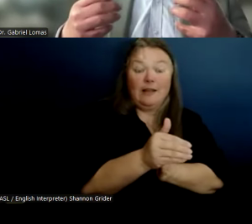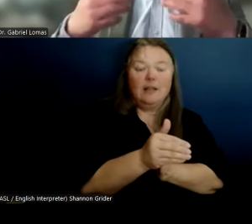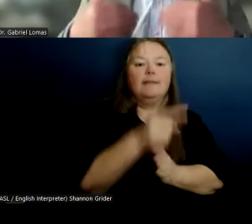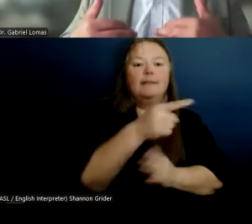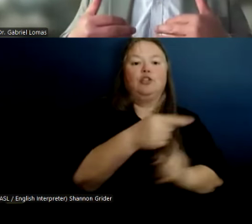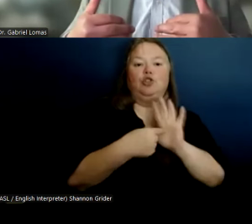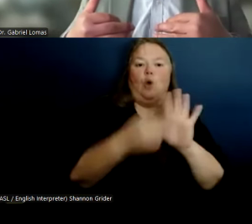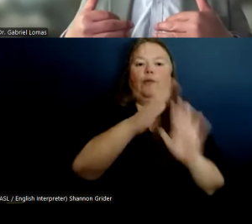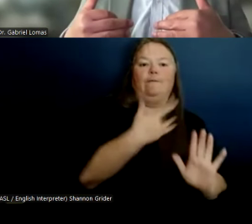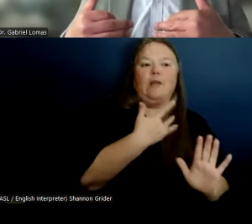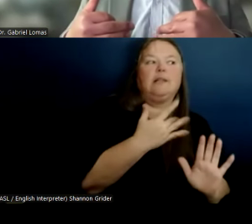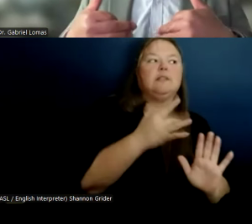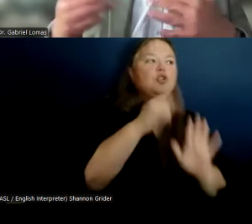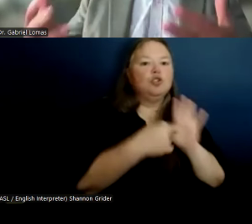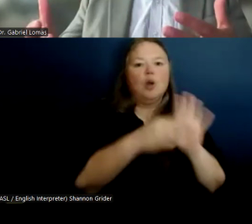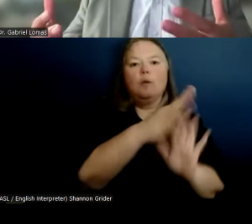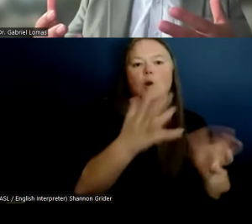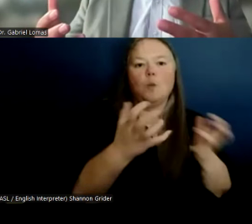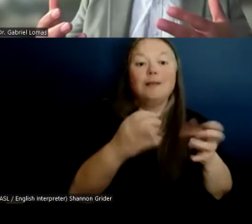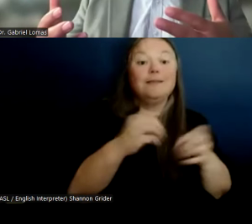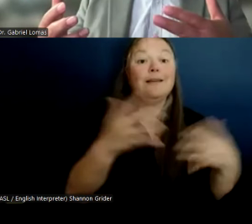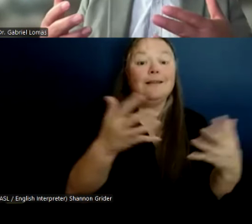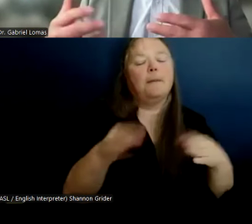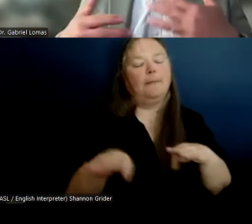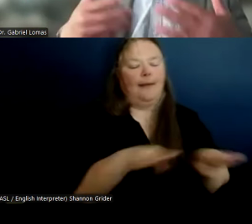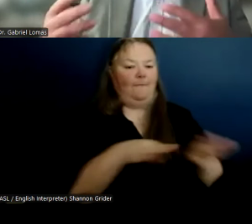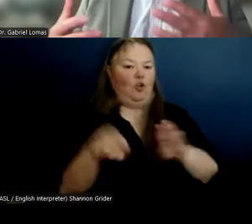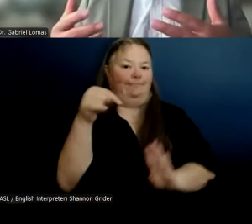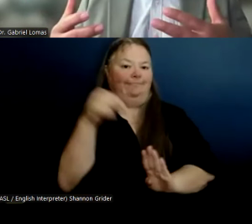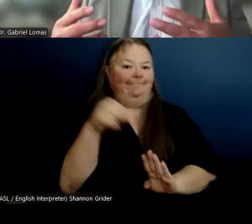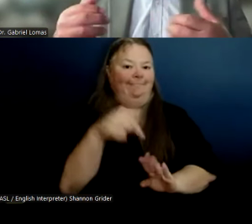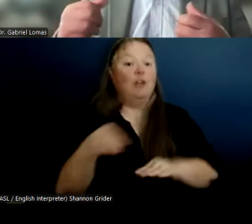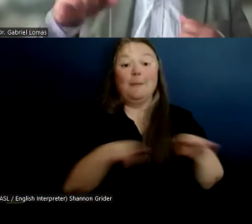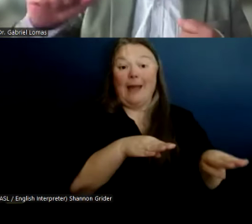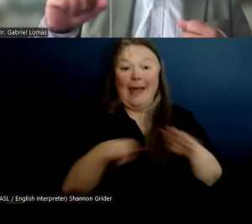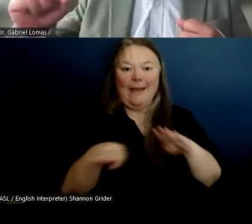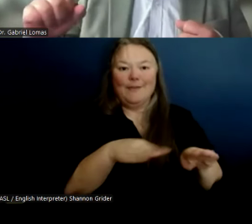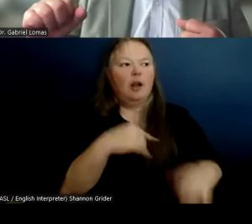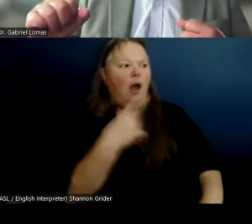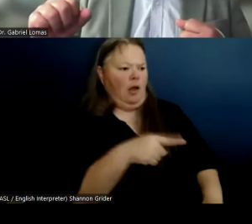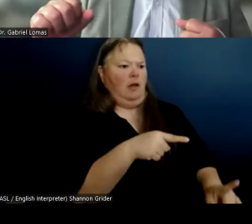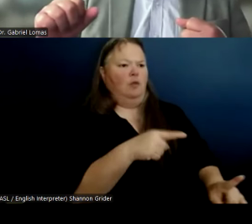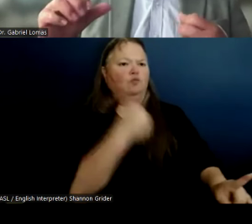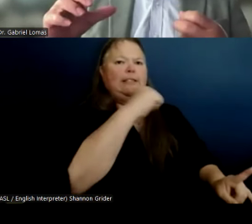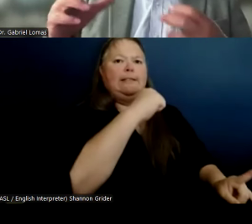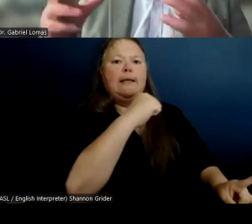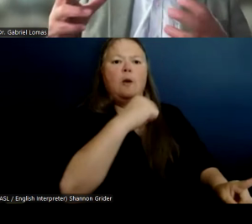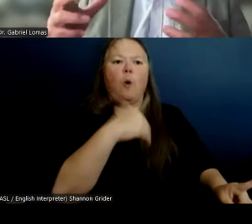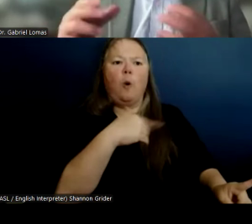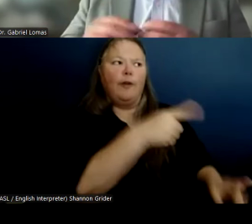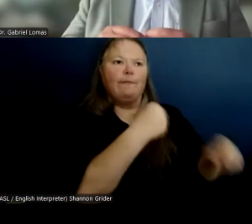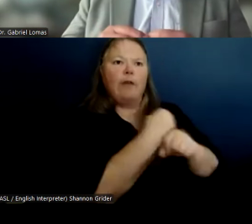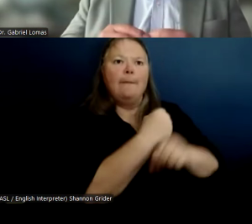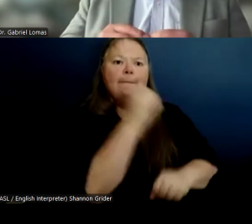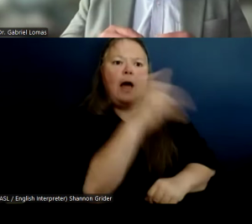want using behavior. And those behaviors end up looking like they're resistant, like they're fighting back with the people who are trying to